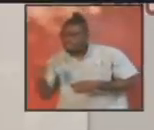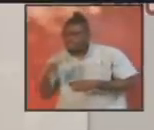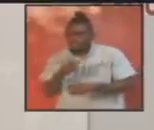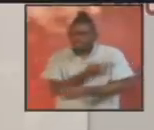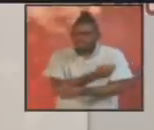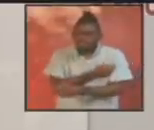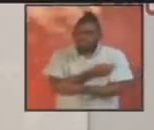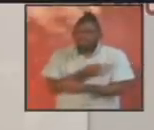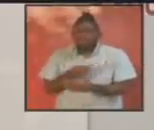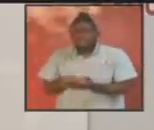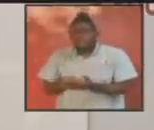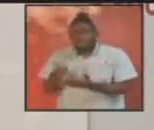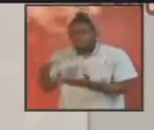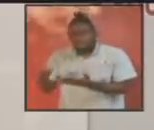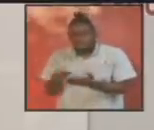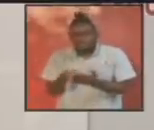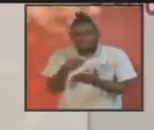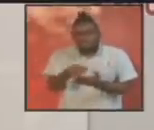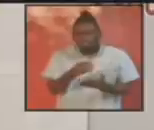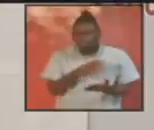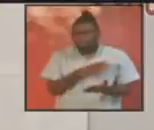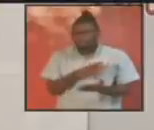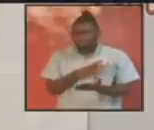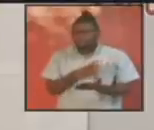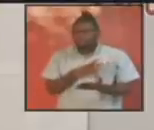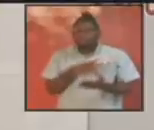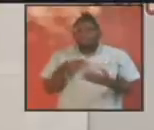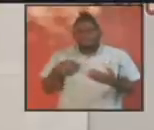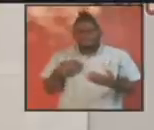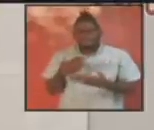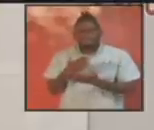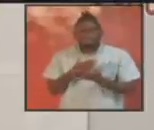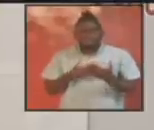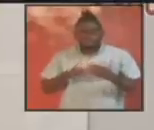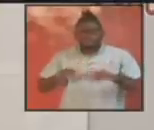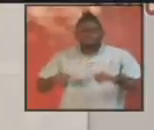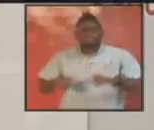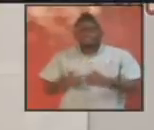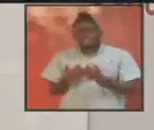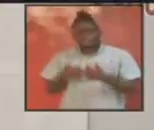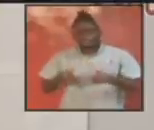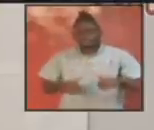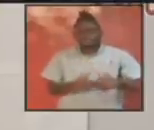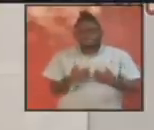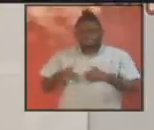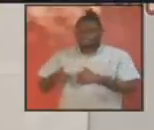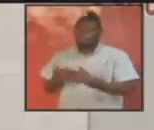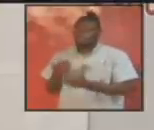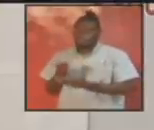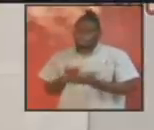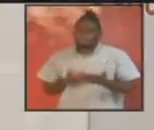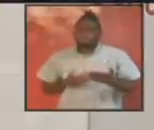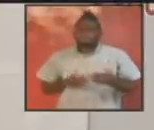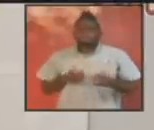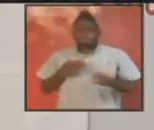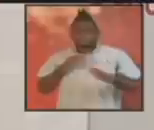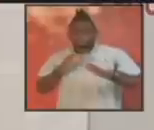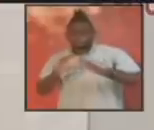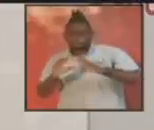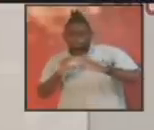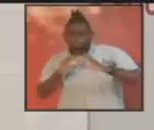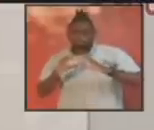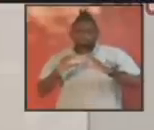There were some challenges with establishing communication with the Serum Institute, which is